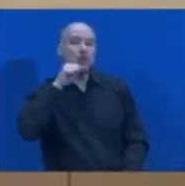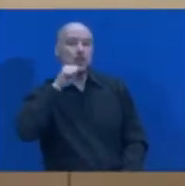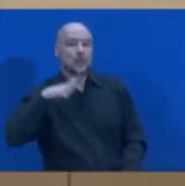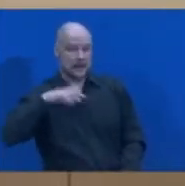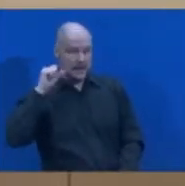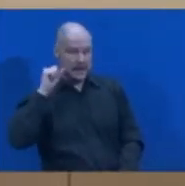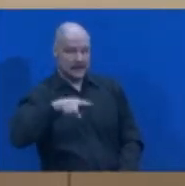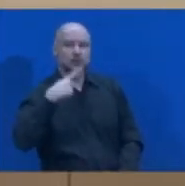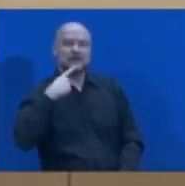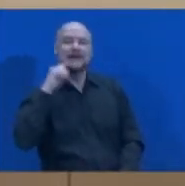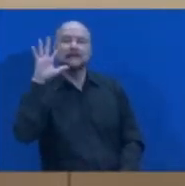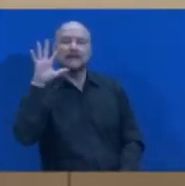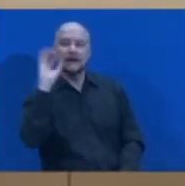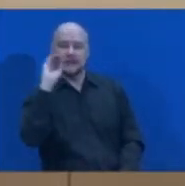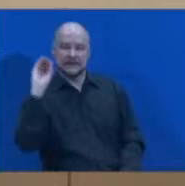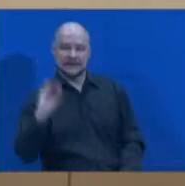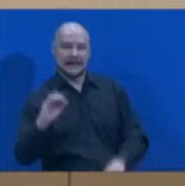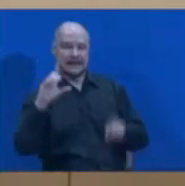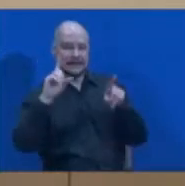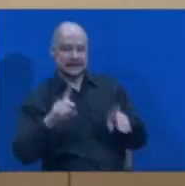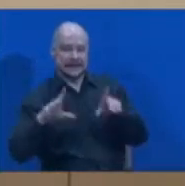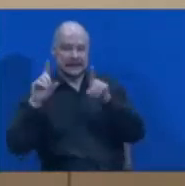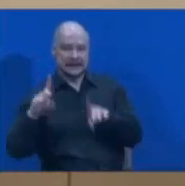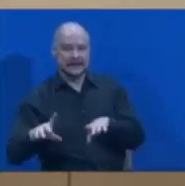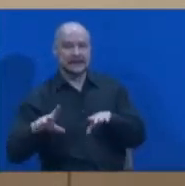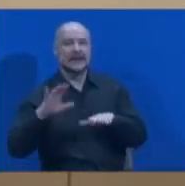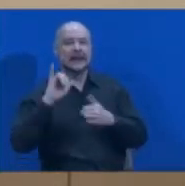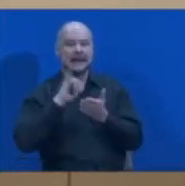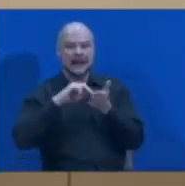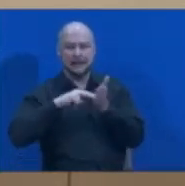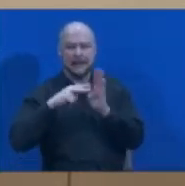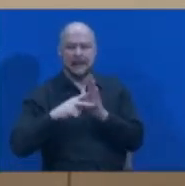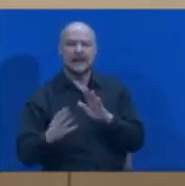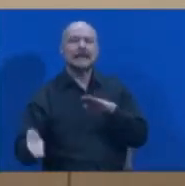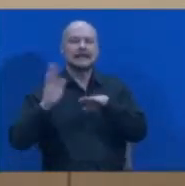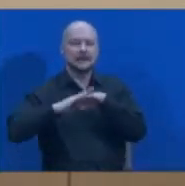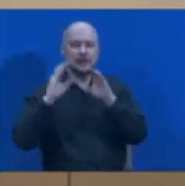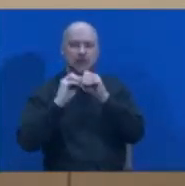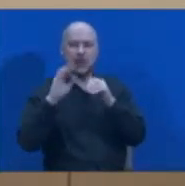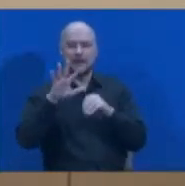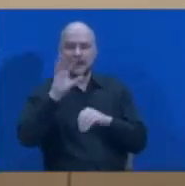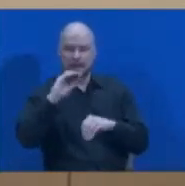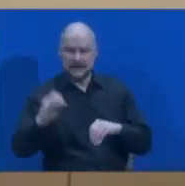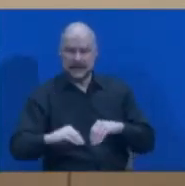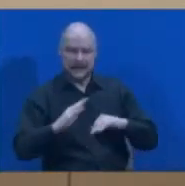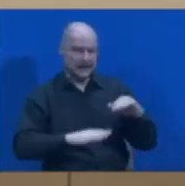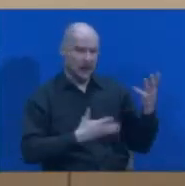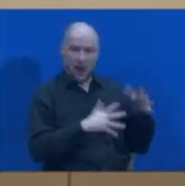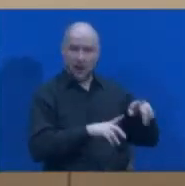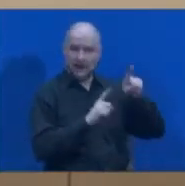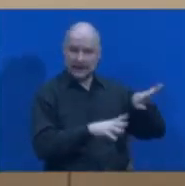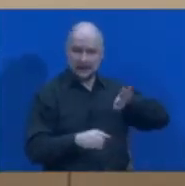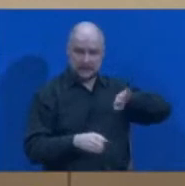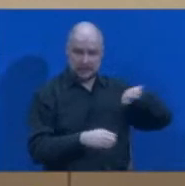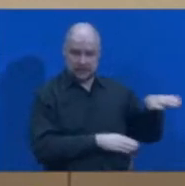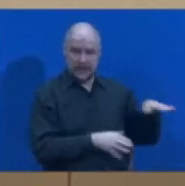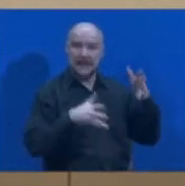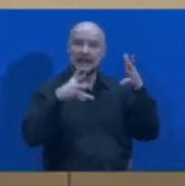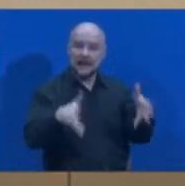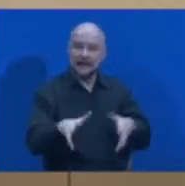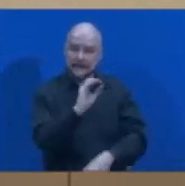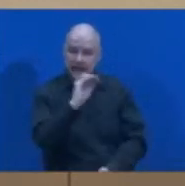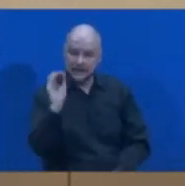additional 5% on top of the 3.2% already tested? We are looking at 5% of our